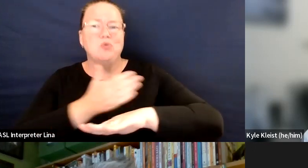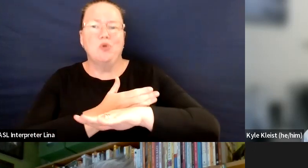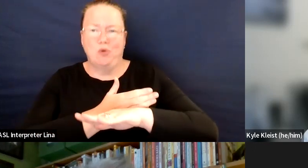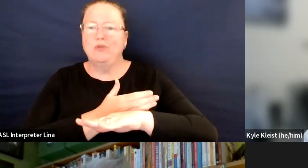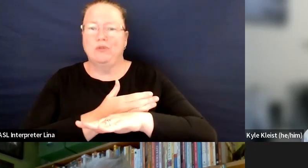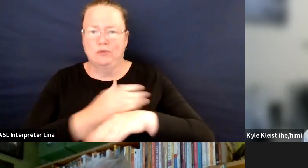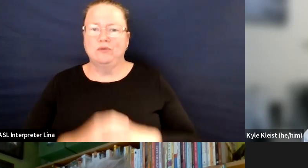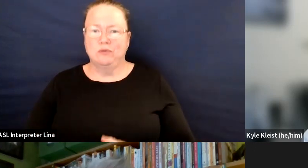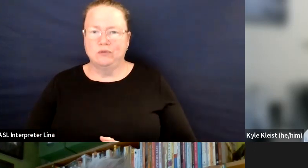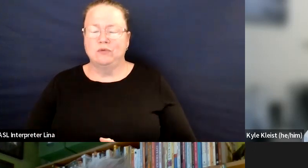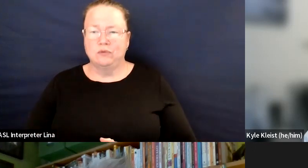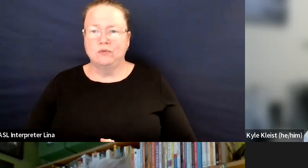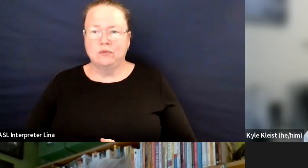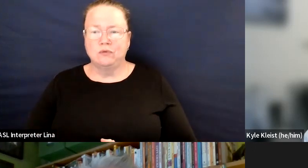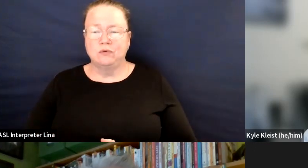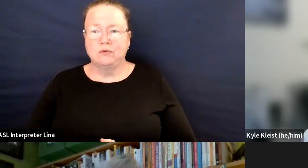way.